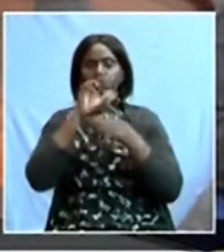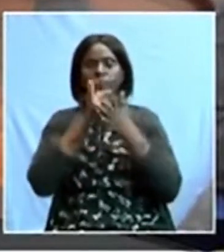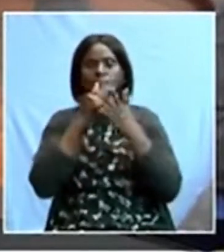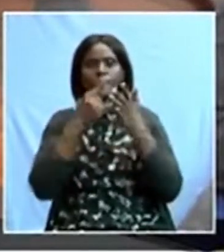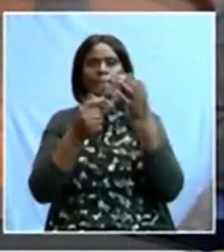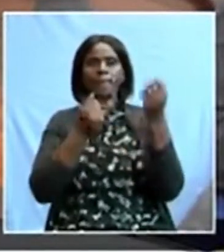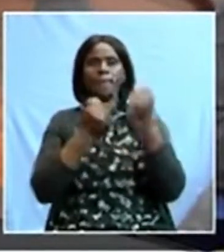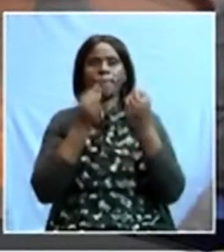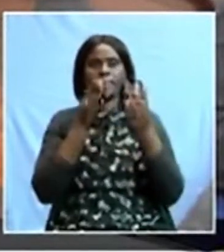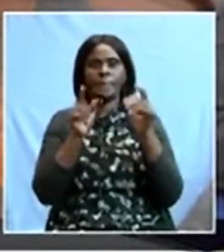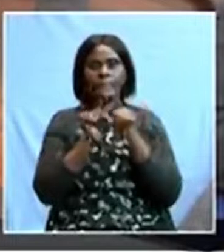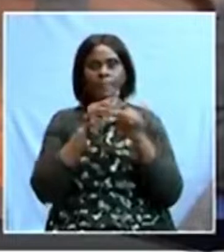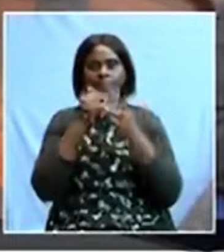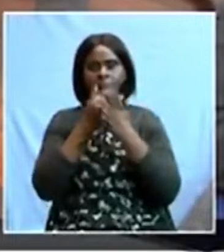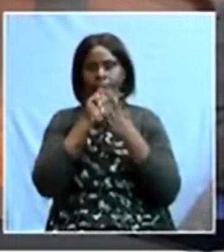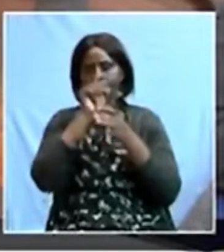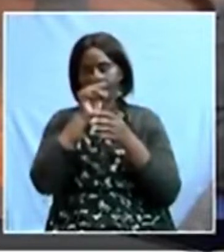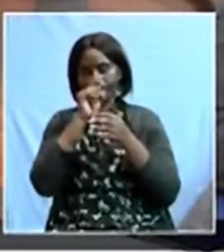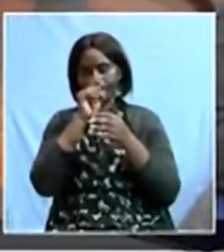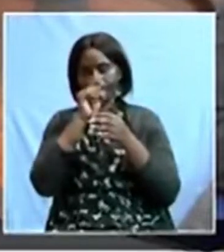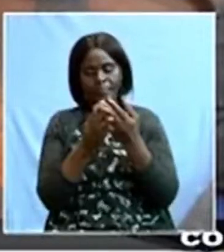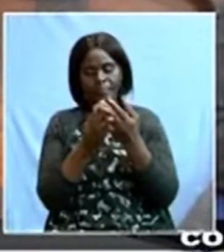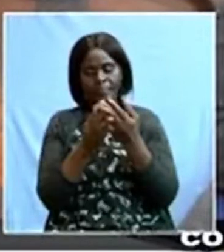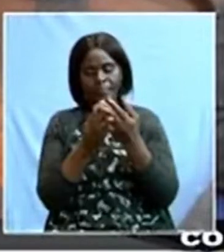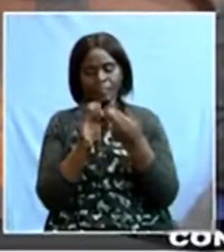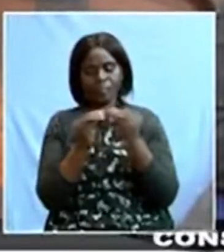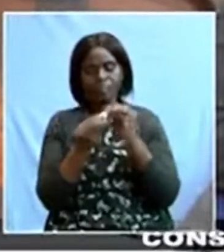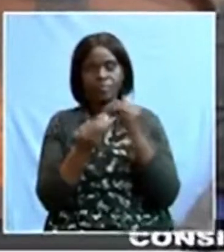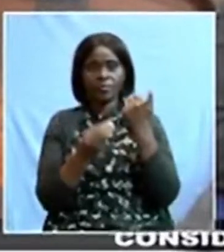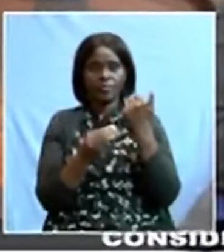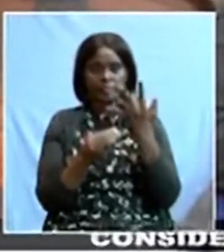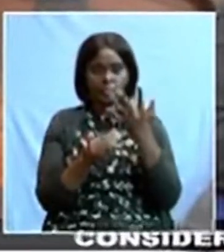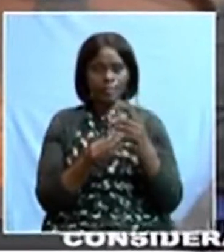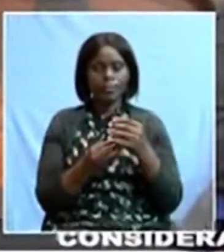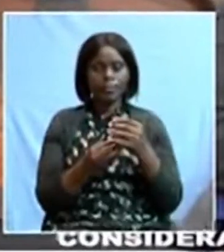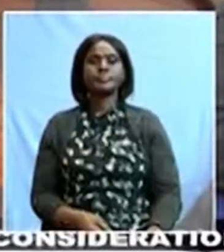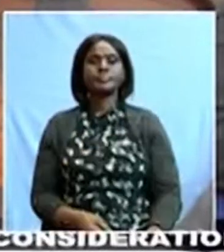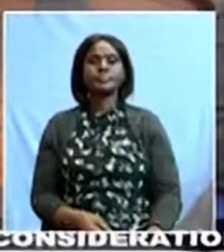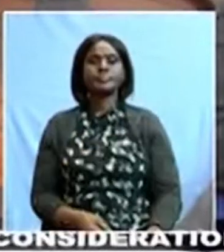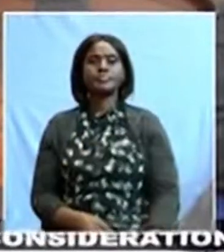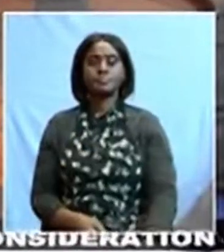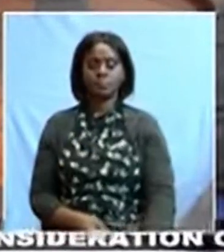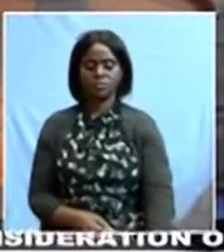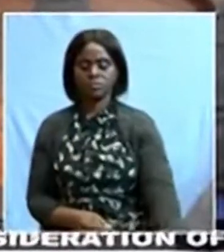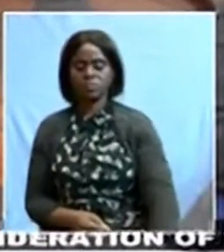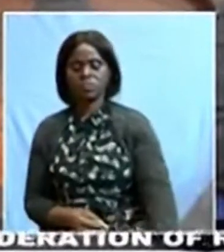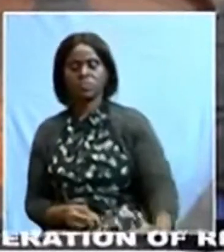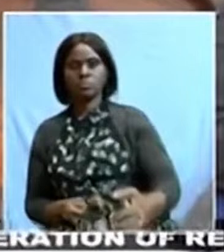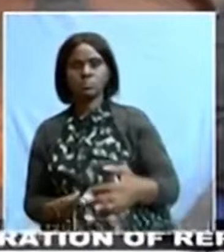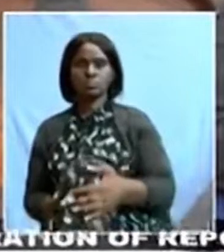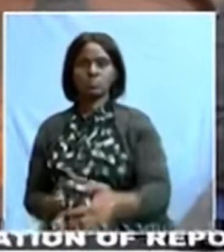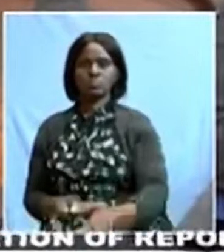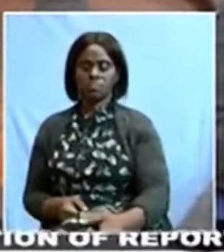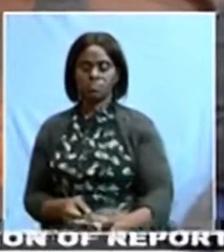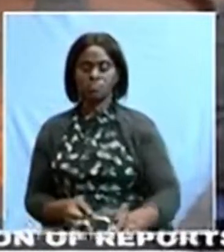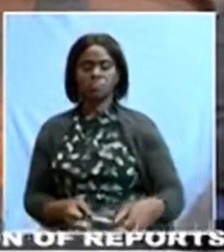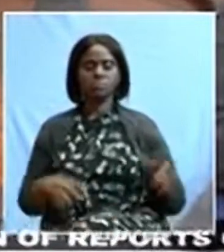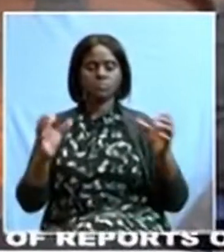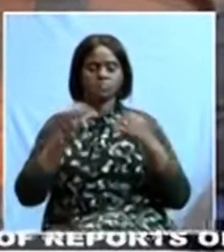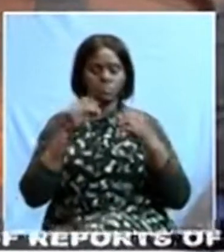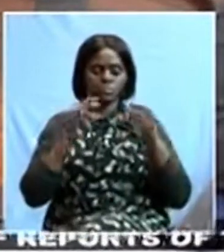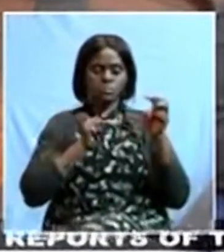runner vehicles are insured. Appendix 15. Poor management of waste, cause of query.